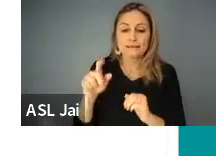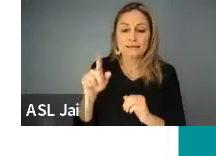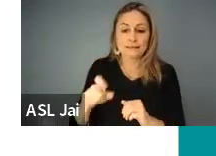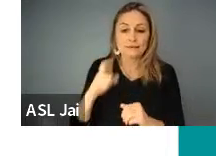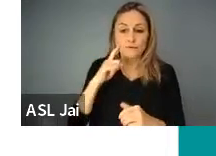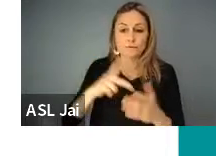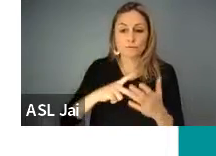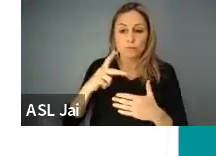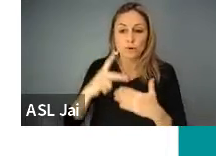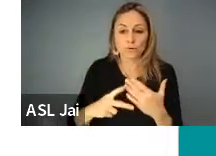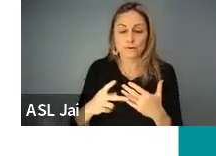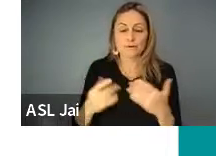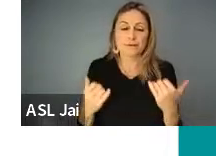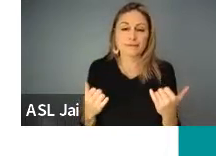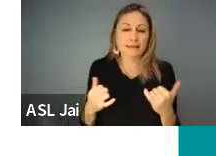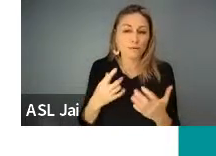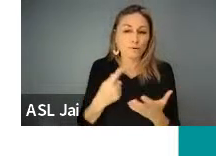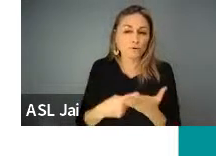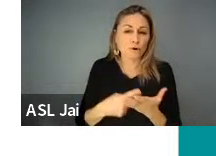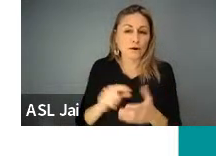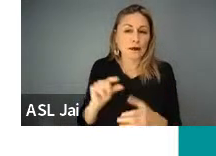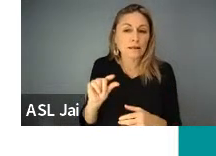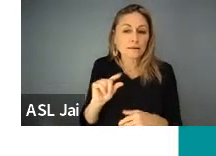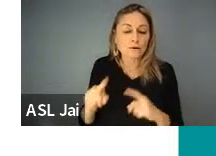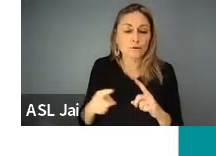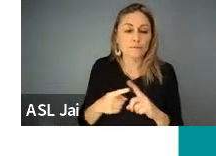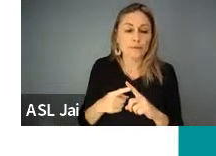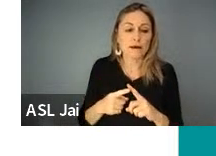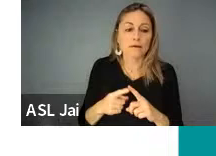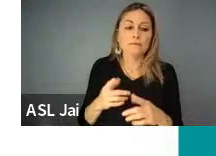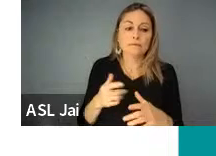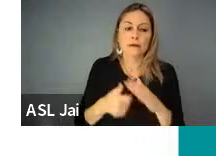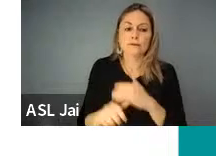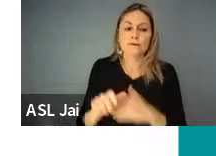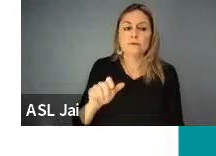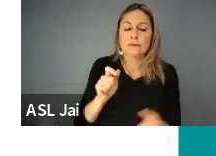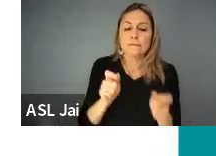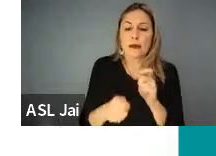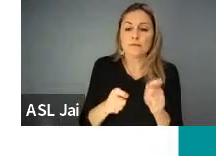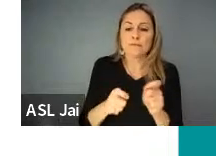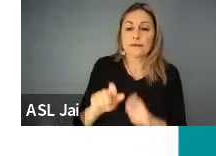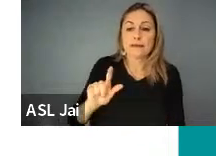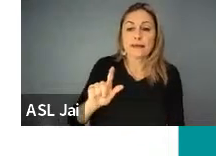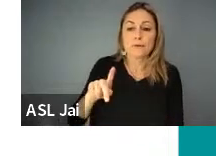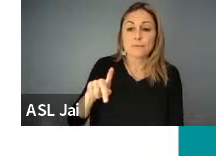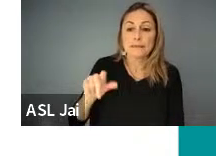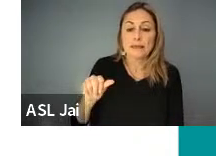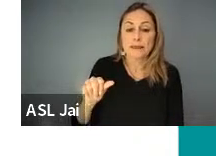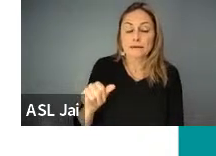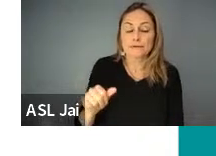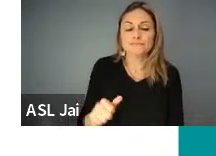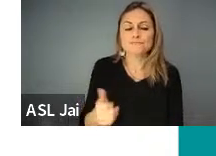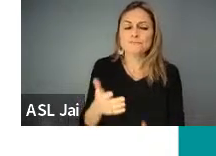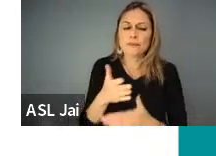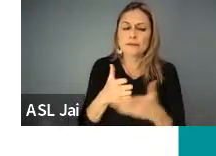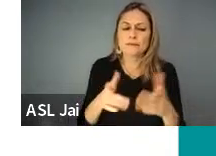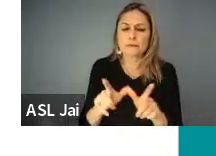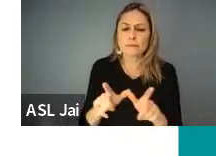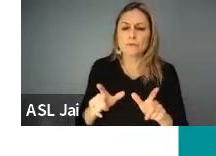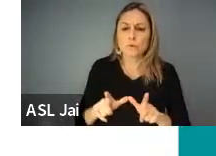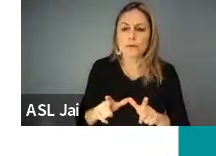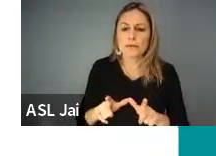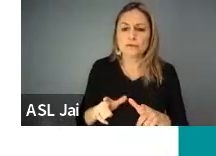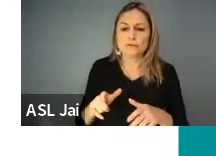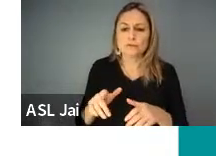We'll talk a little bit today about within the modified LPA, there are some locations